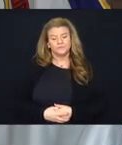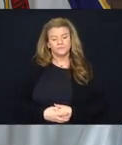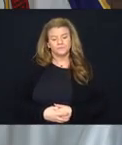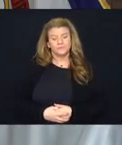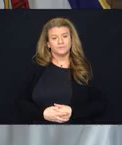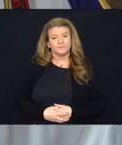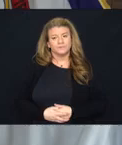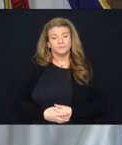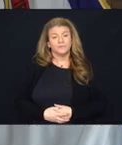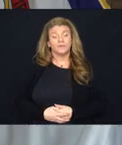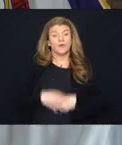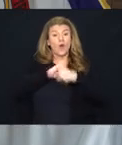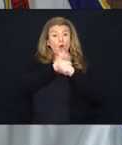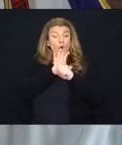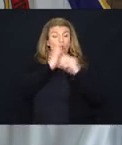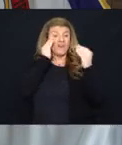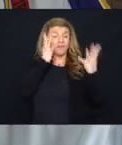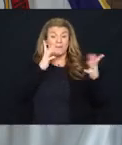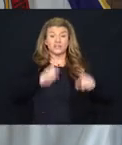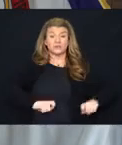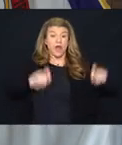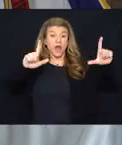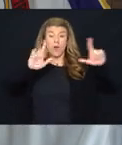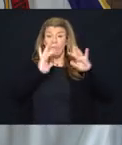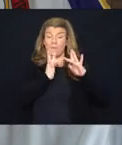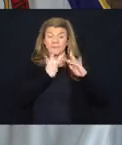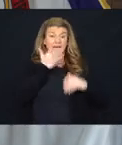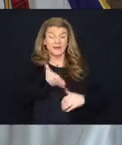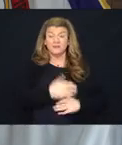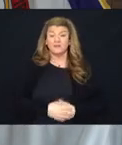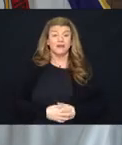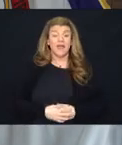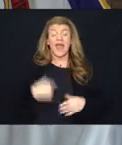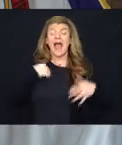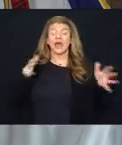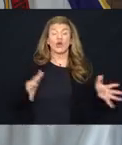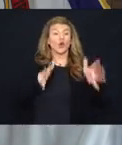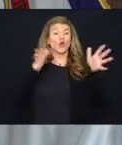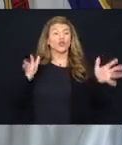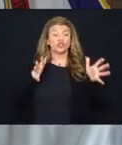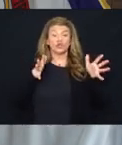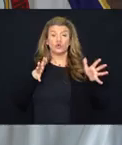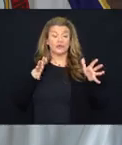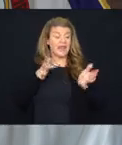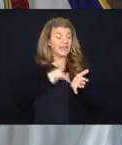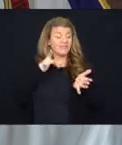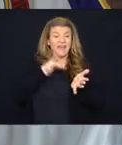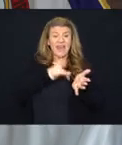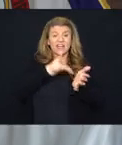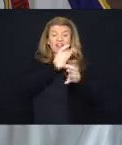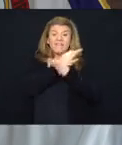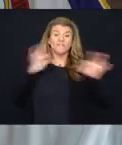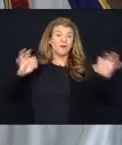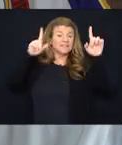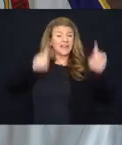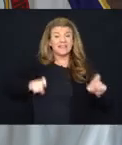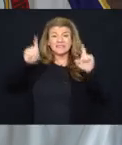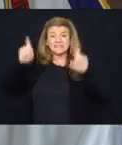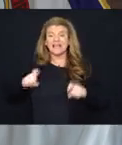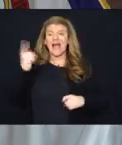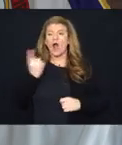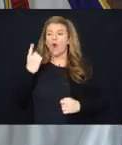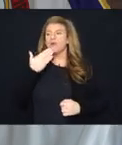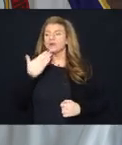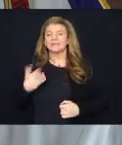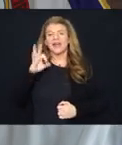Okay, all of our COVID information's up on the website. I encourage you to take advantage of all the free testing. I always thank